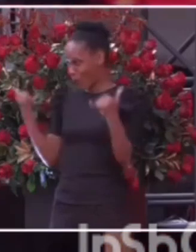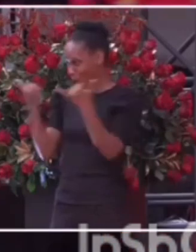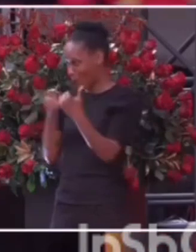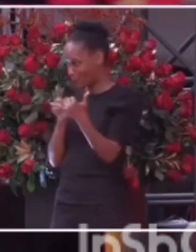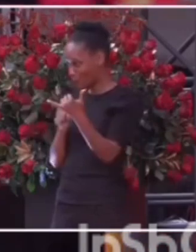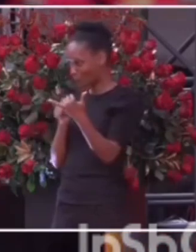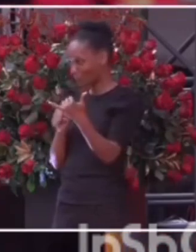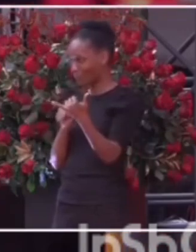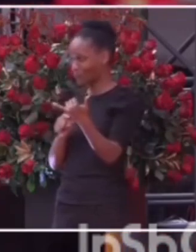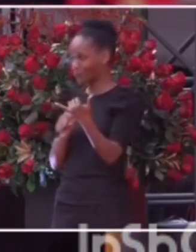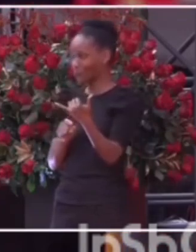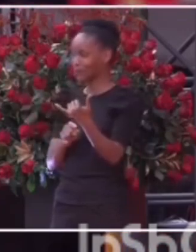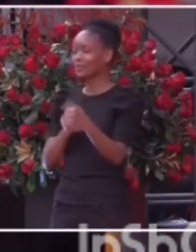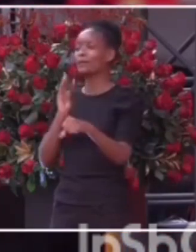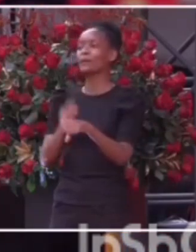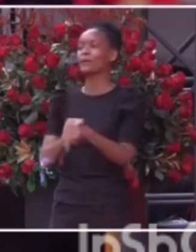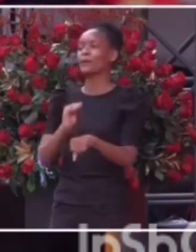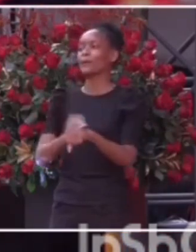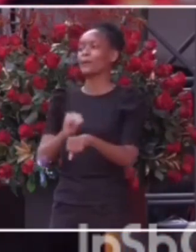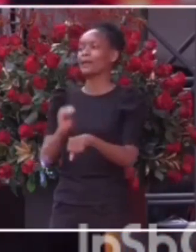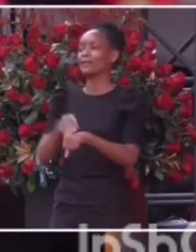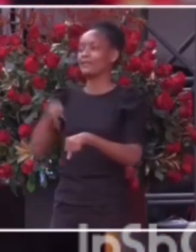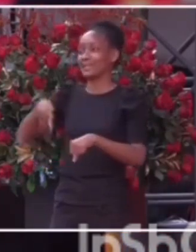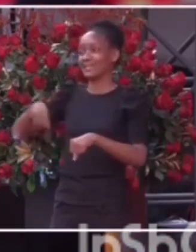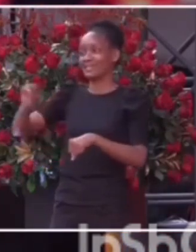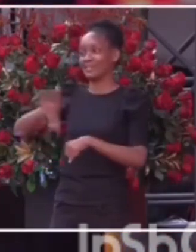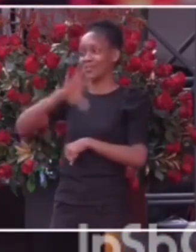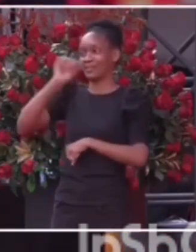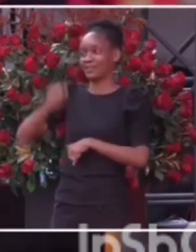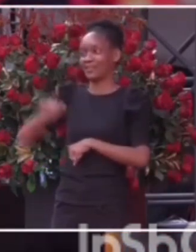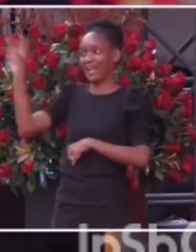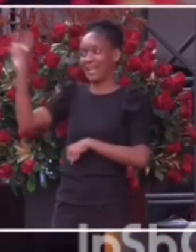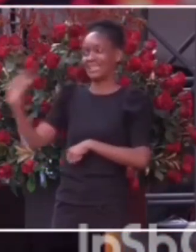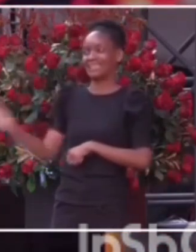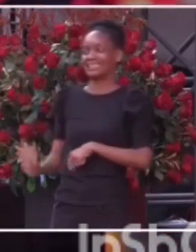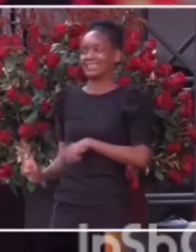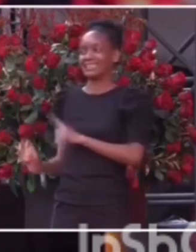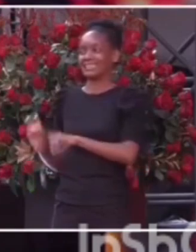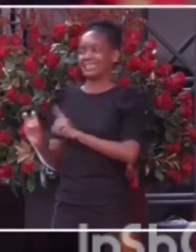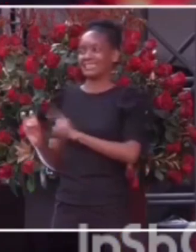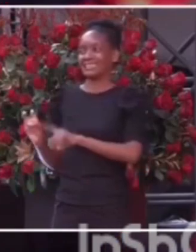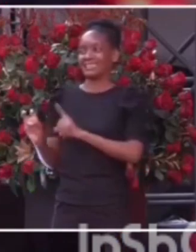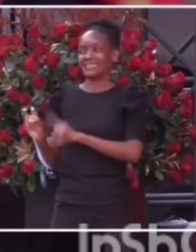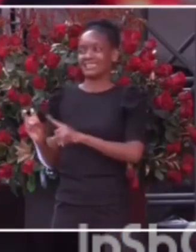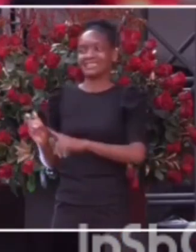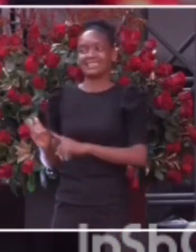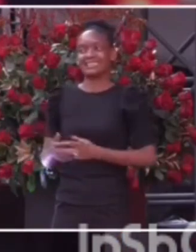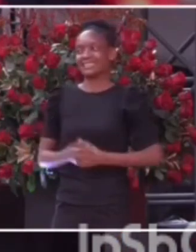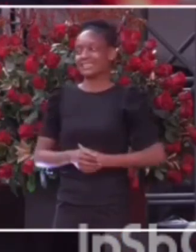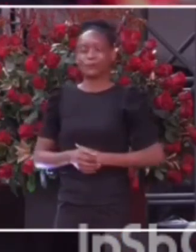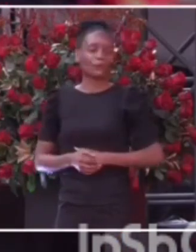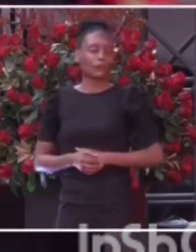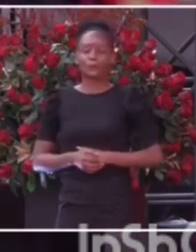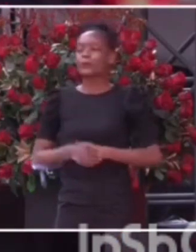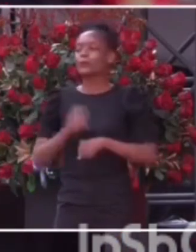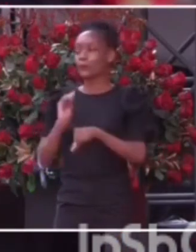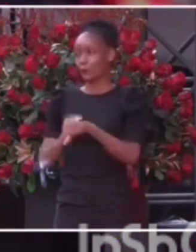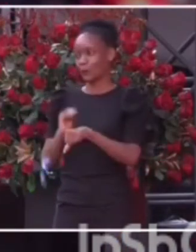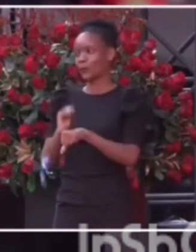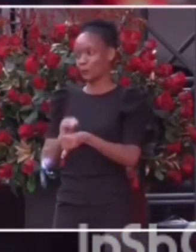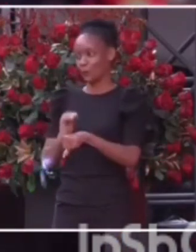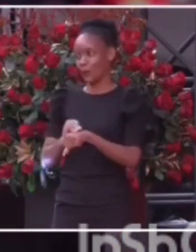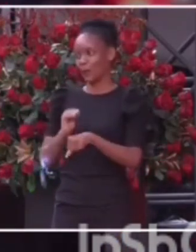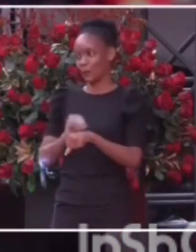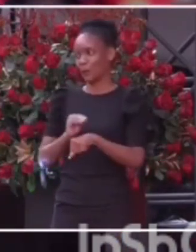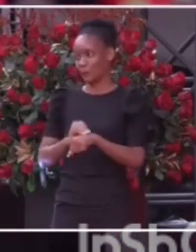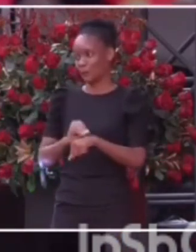Motlakase mo South Africa ke mathata. Ba re dile dibari, they've made us fools. They gave us